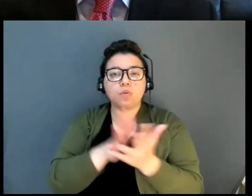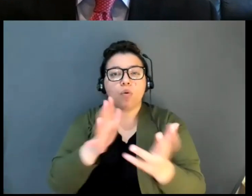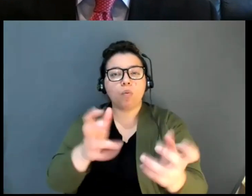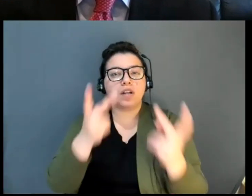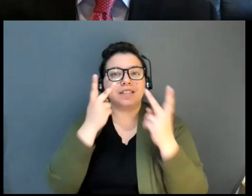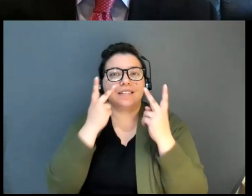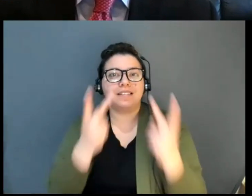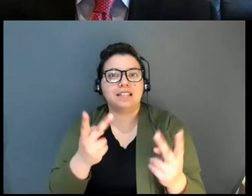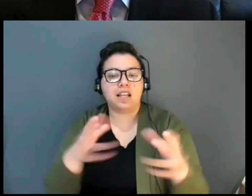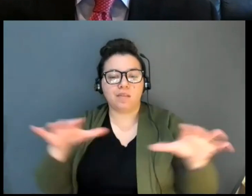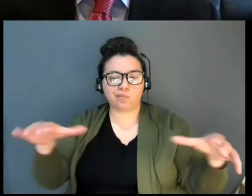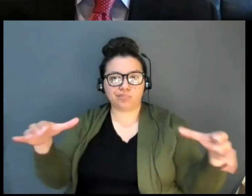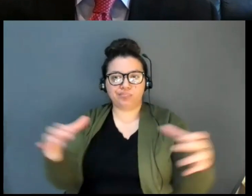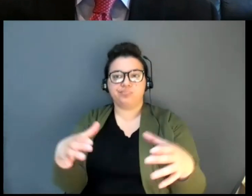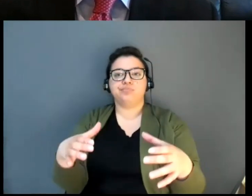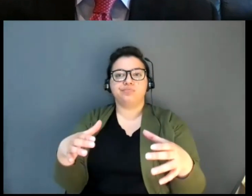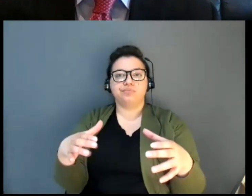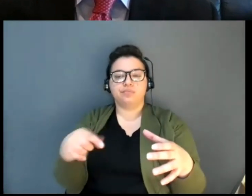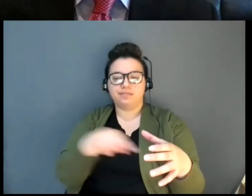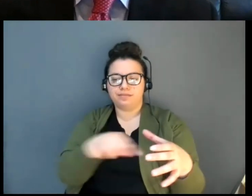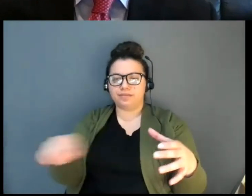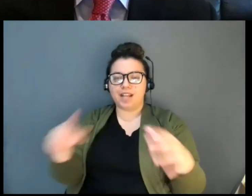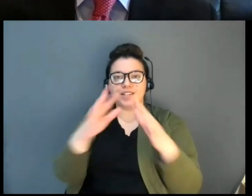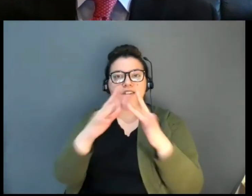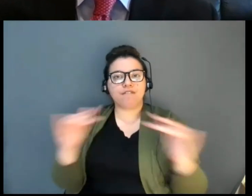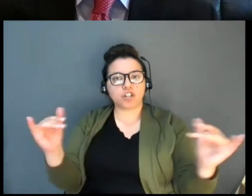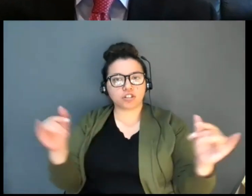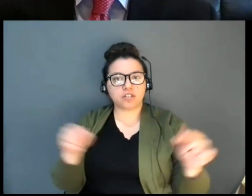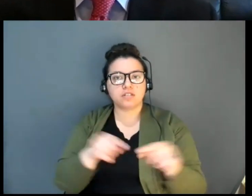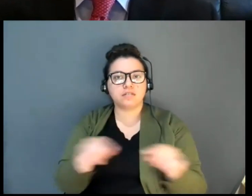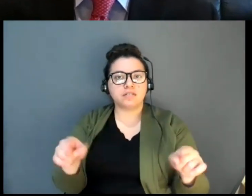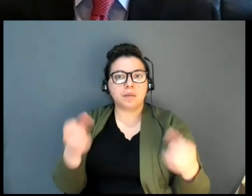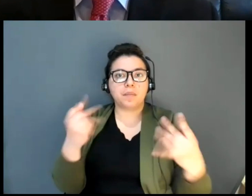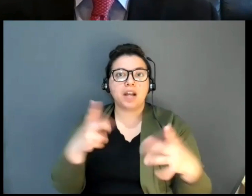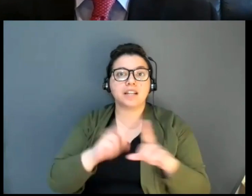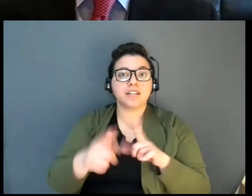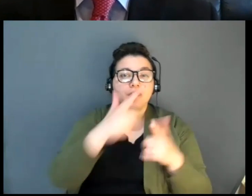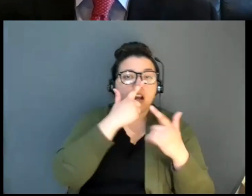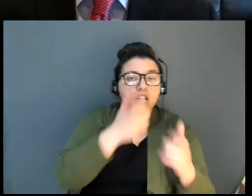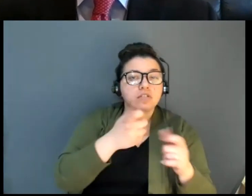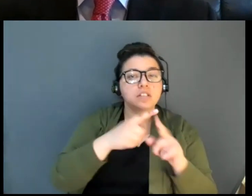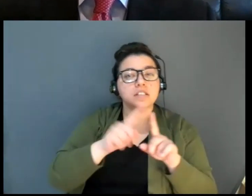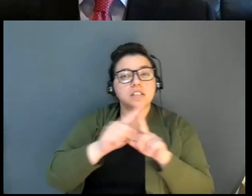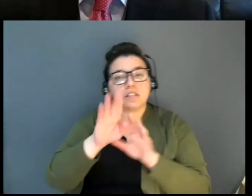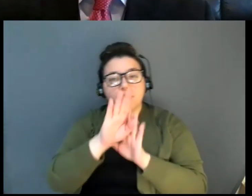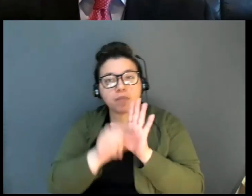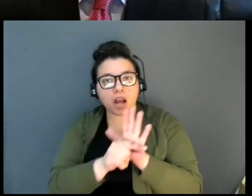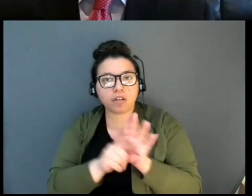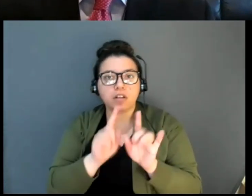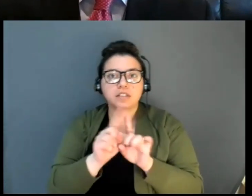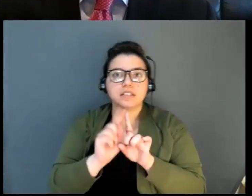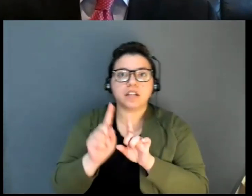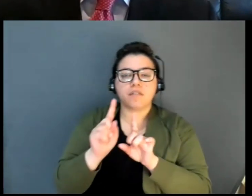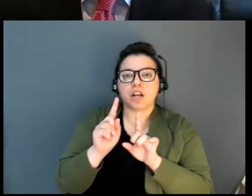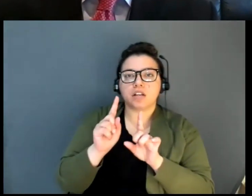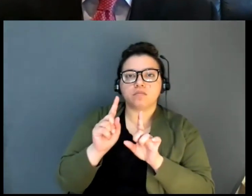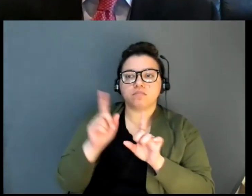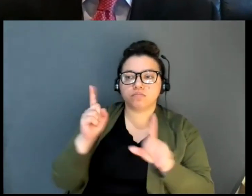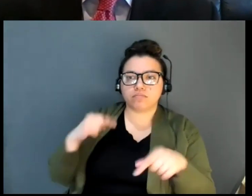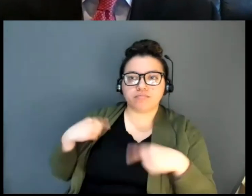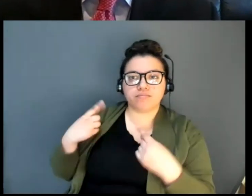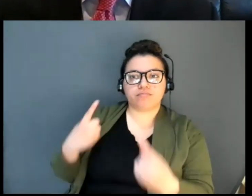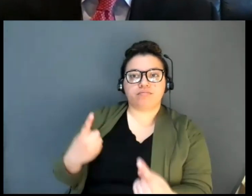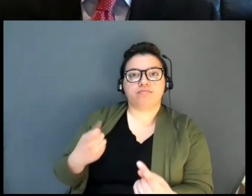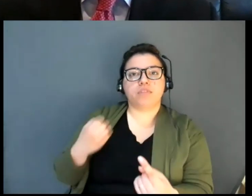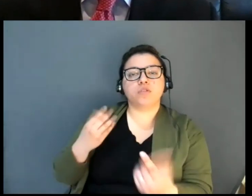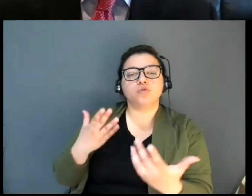student body that is very diverse, a lot of different interests, a lot of different backgrounds, a lot of different places that their students come from, so that they